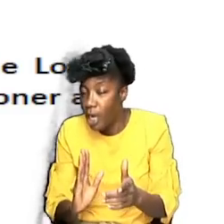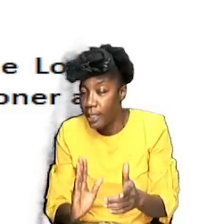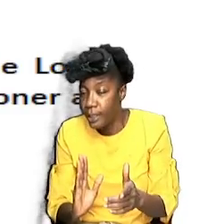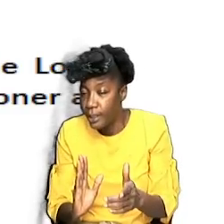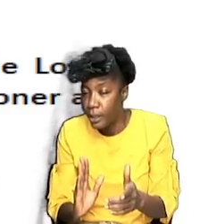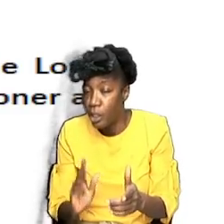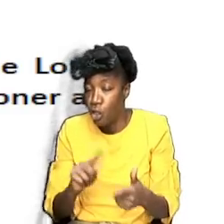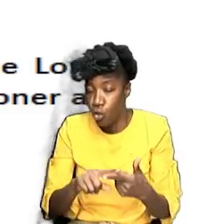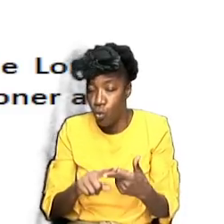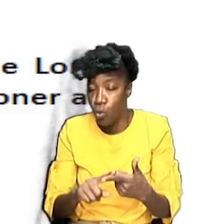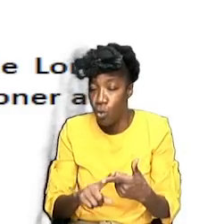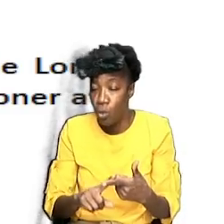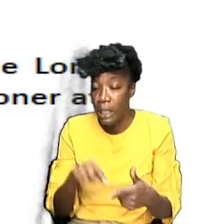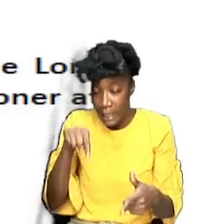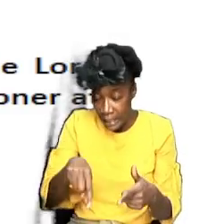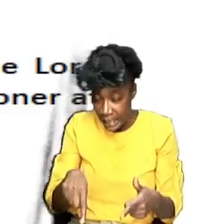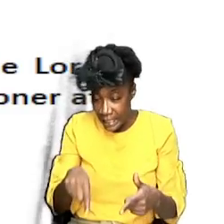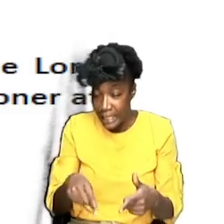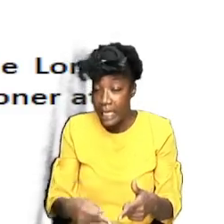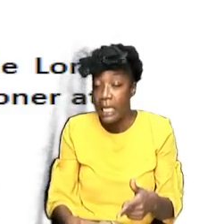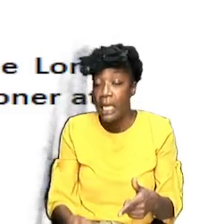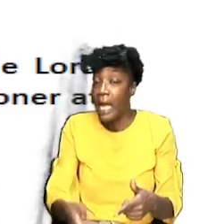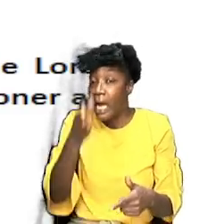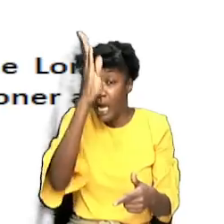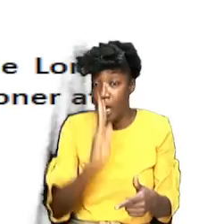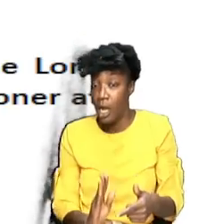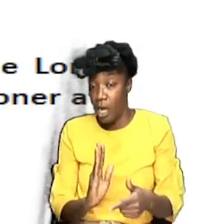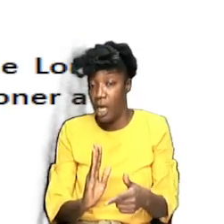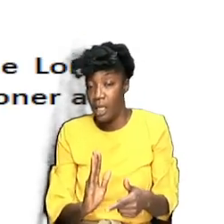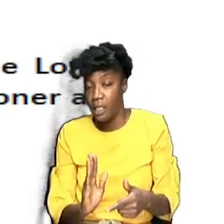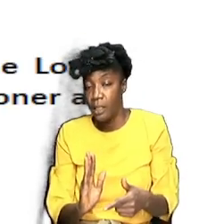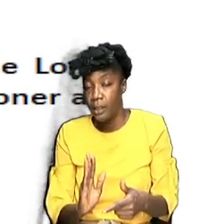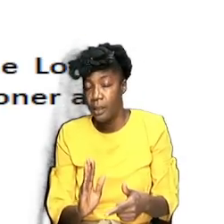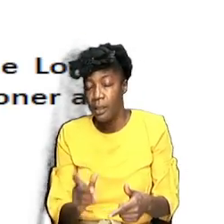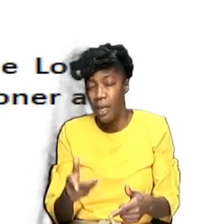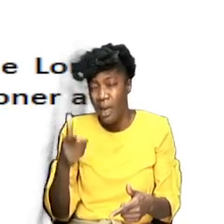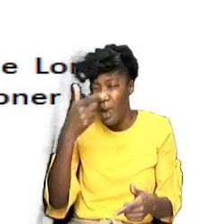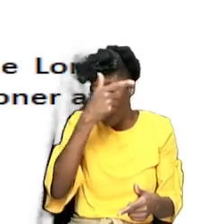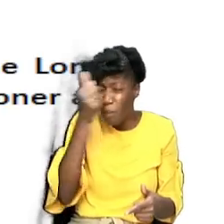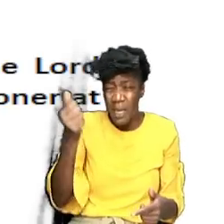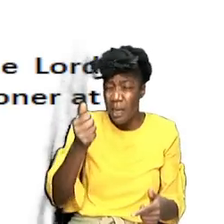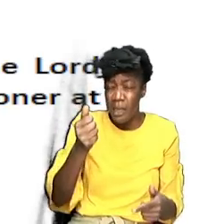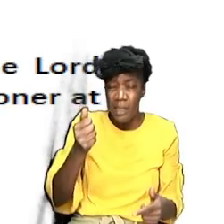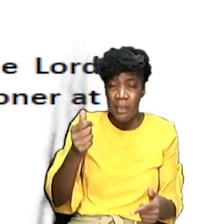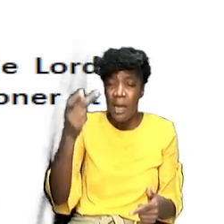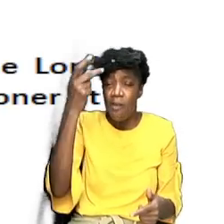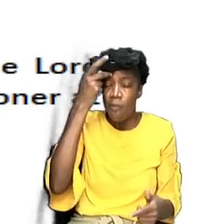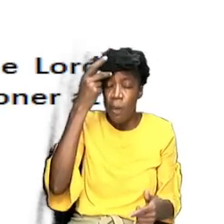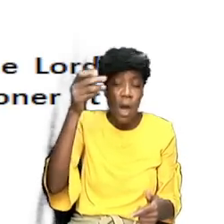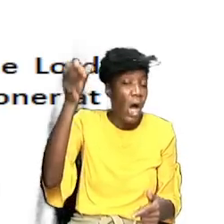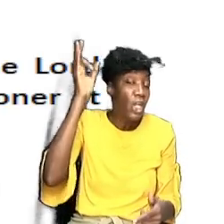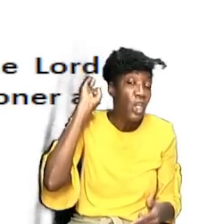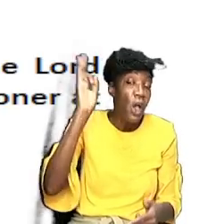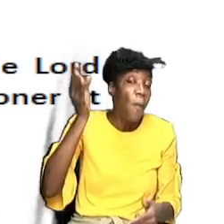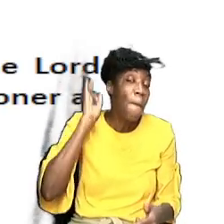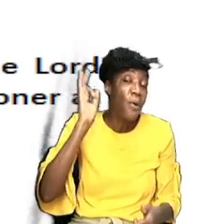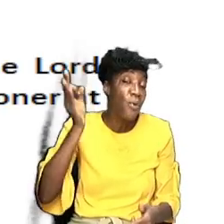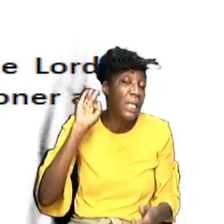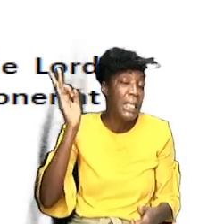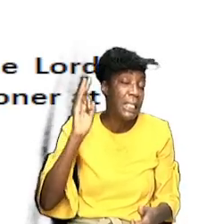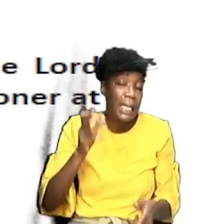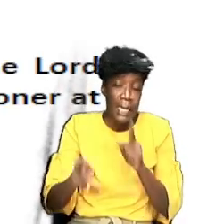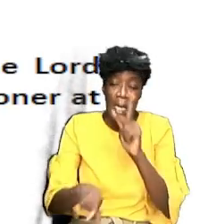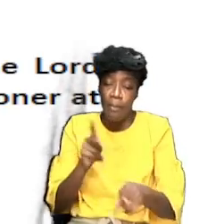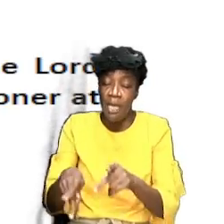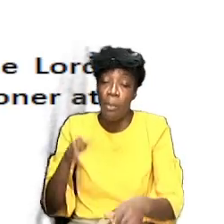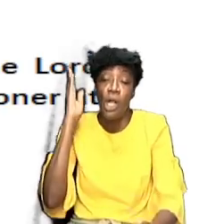to Diana or to Artemis. And because of Paul's preaching, people stopped